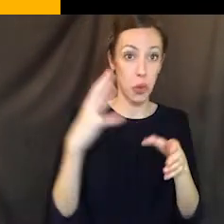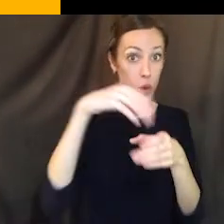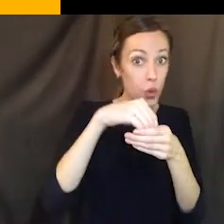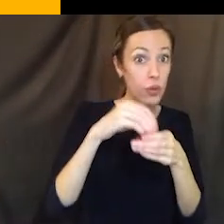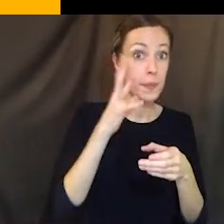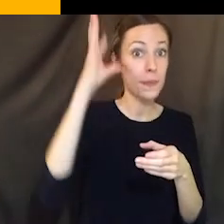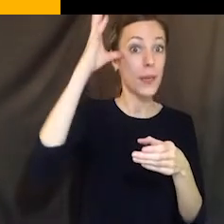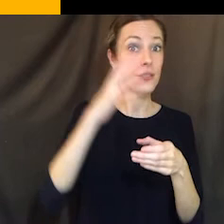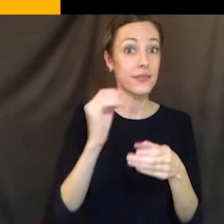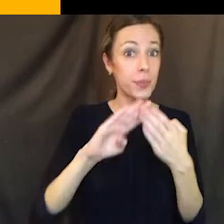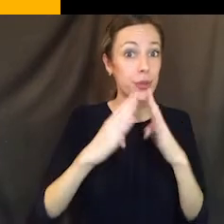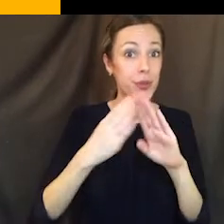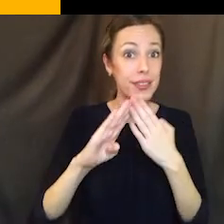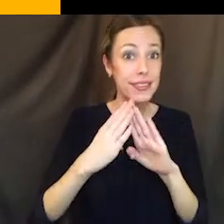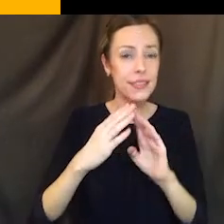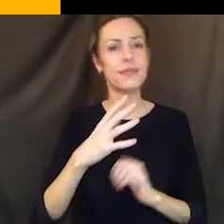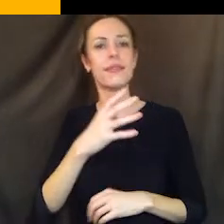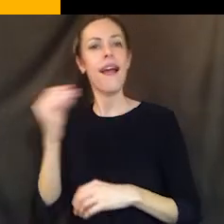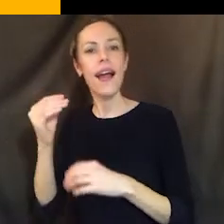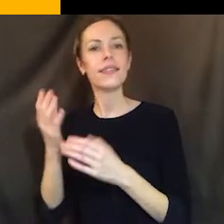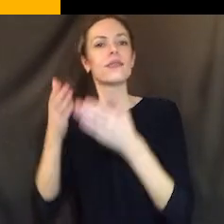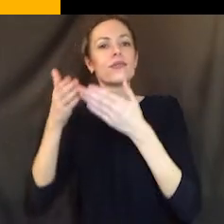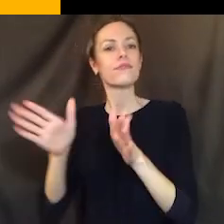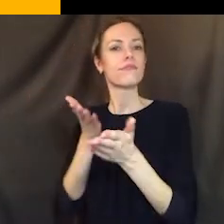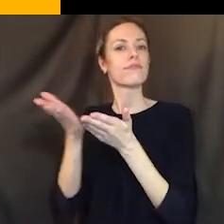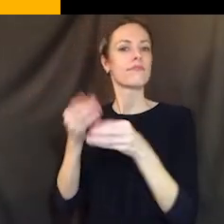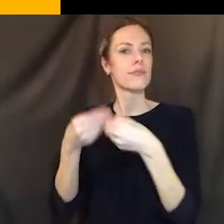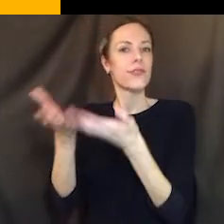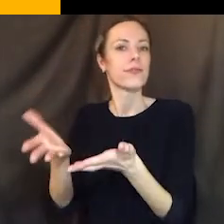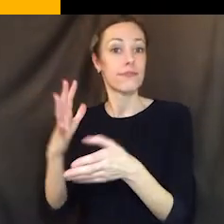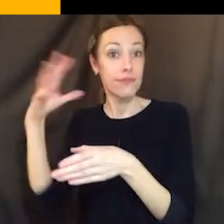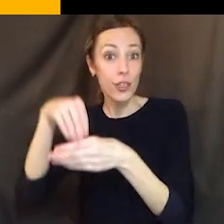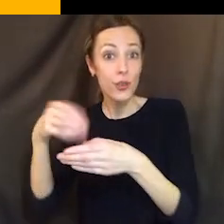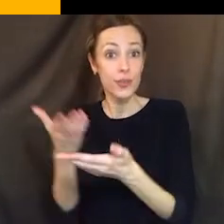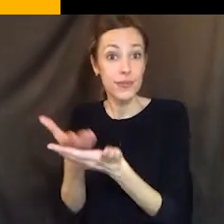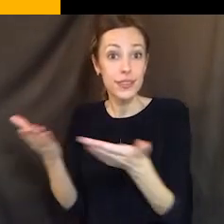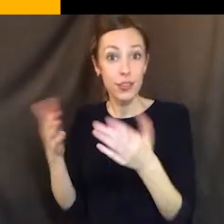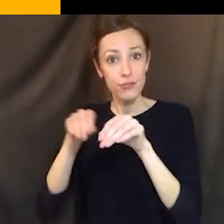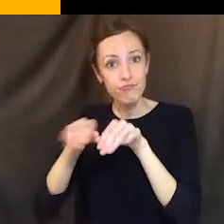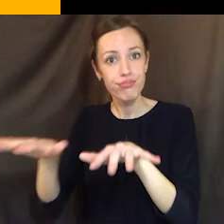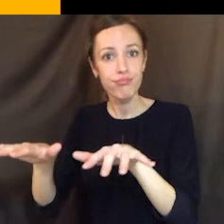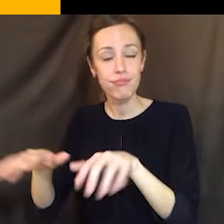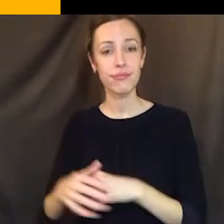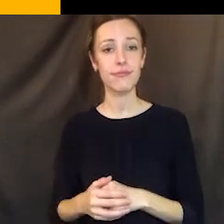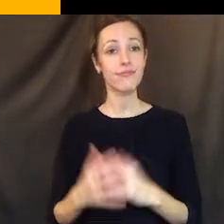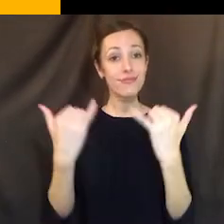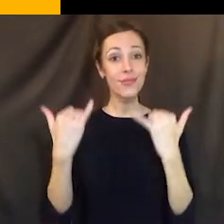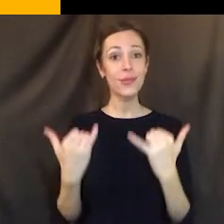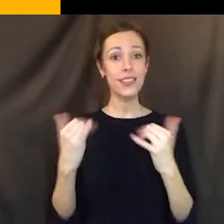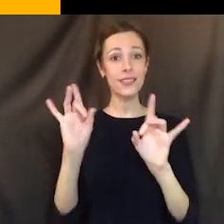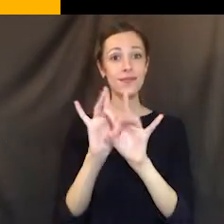of materials. The present crisis has allowed us to serve more than 10 million children by using radio, television,